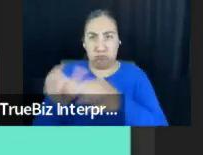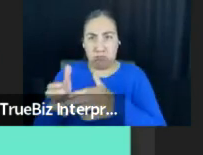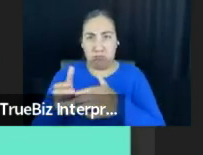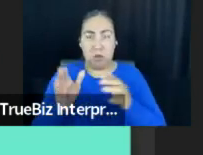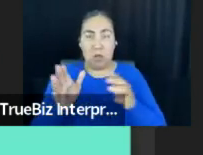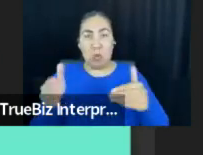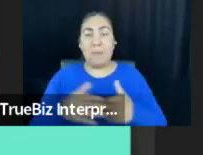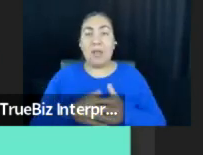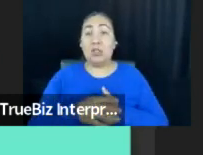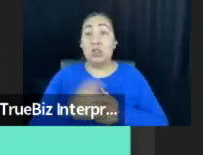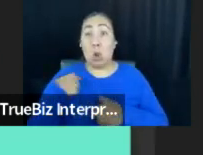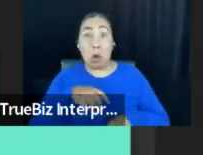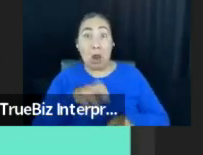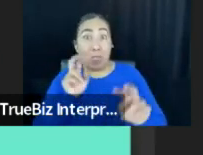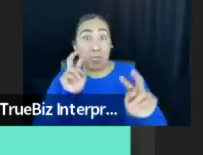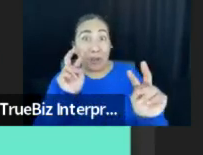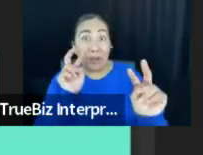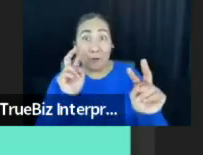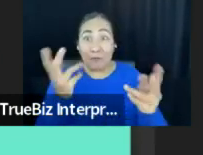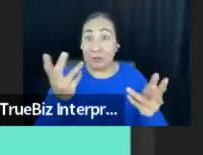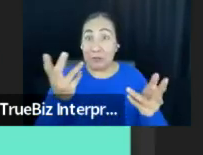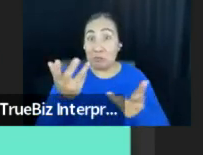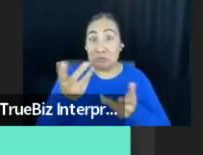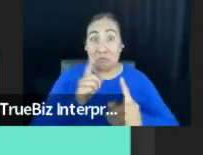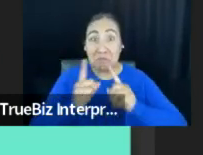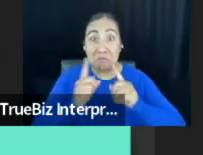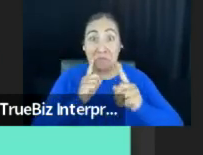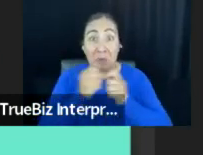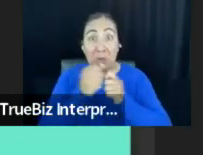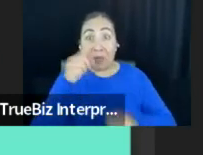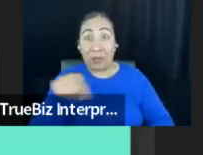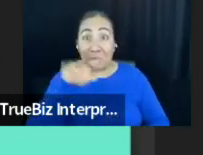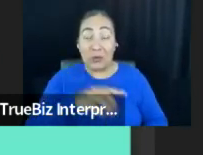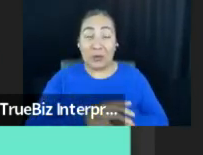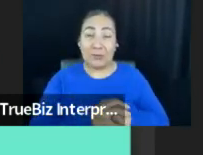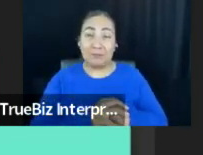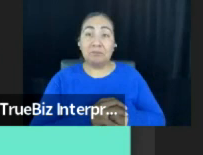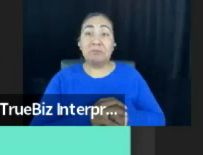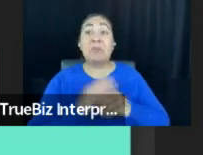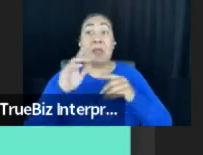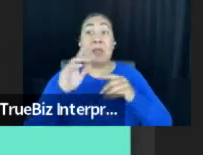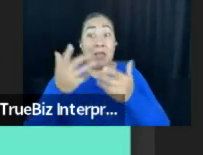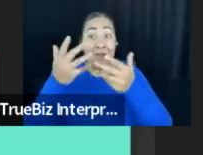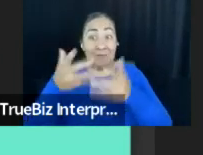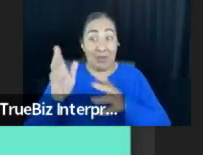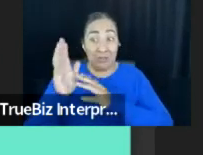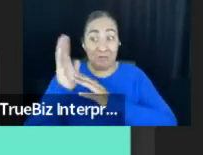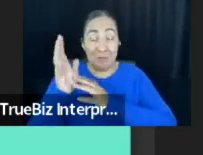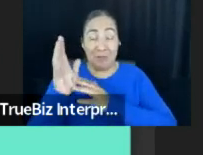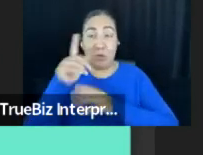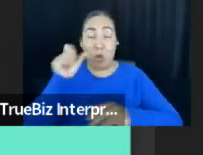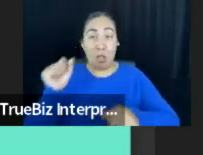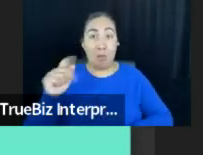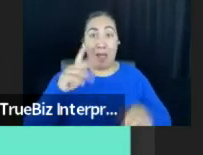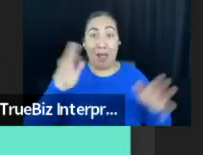looking forward to having this conversation with you, and then we'll come back, and for the rest of the